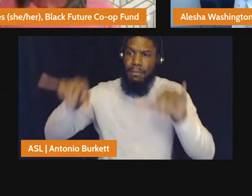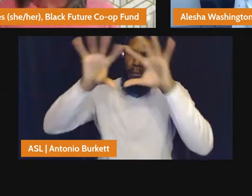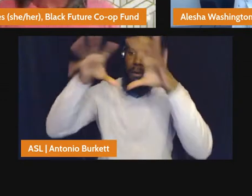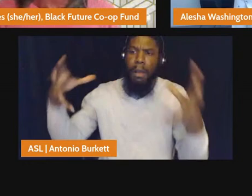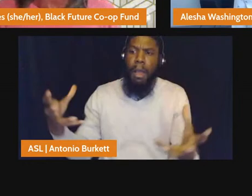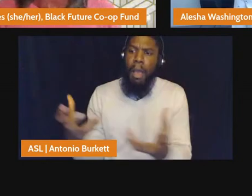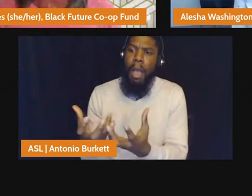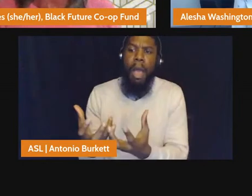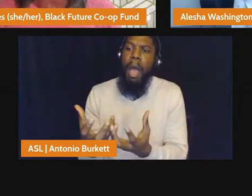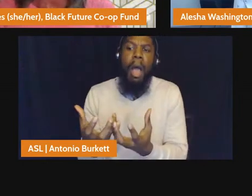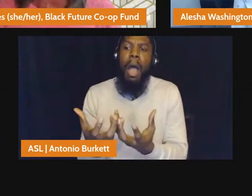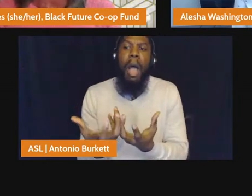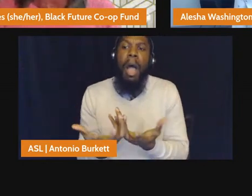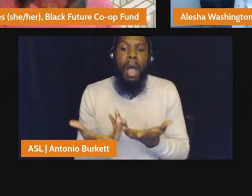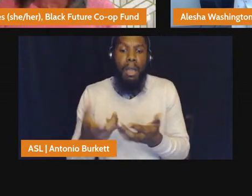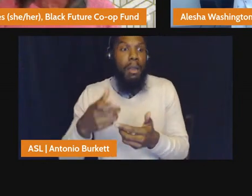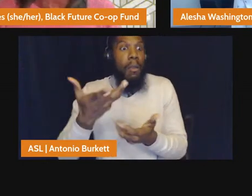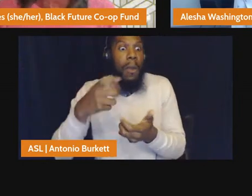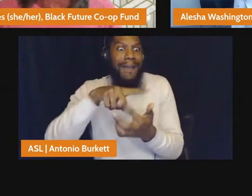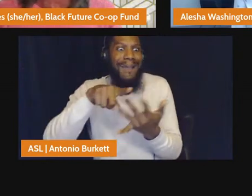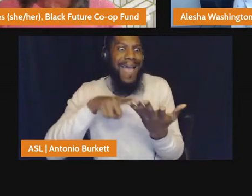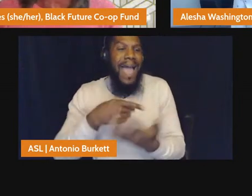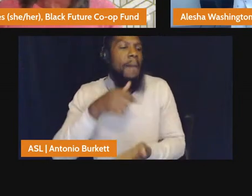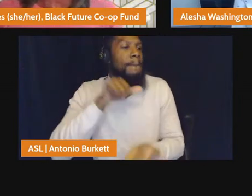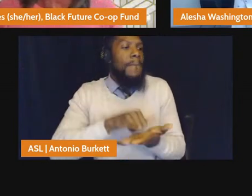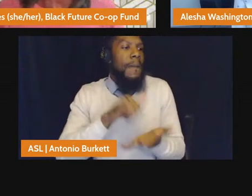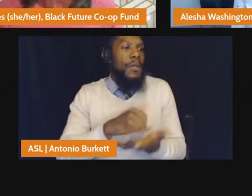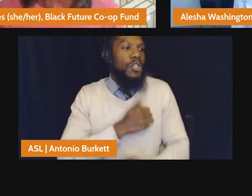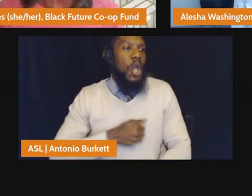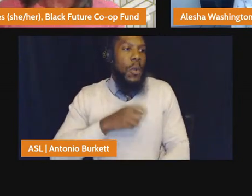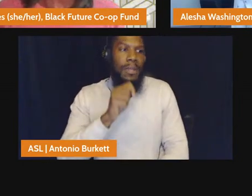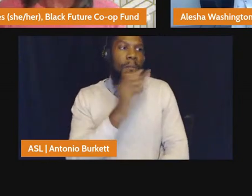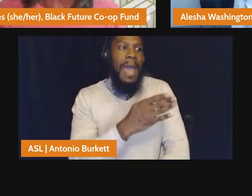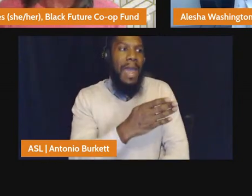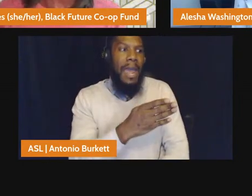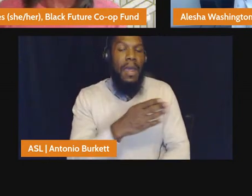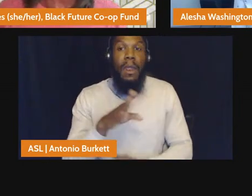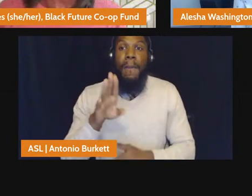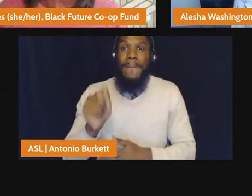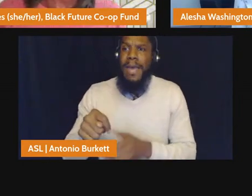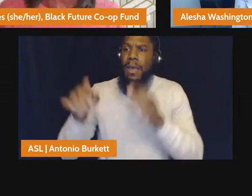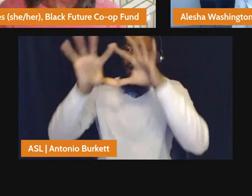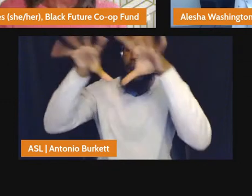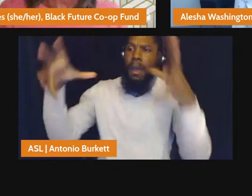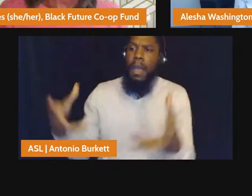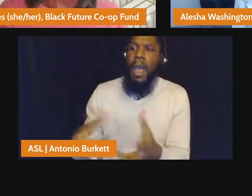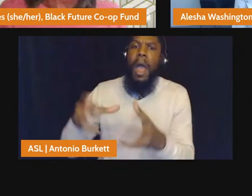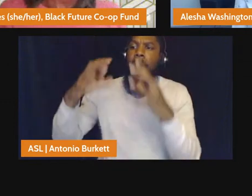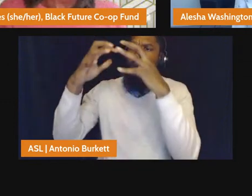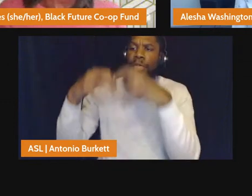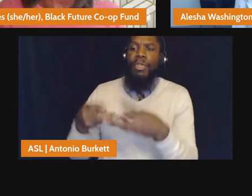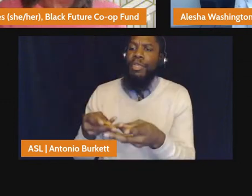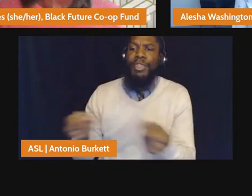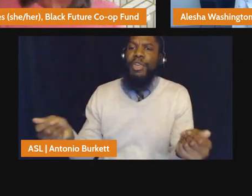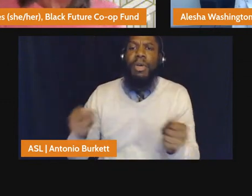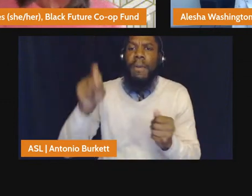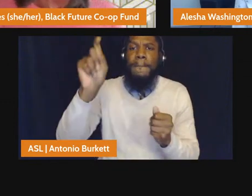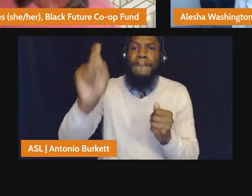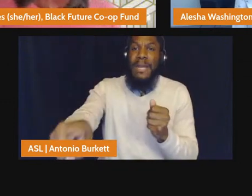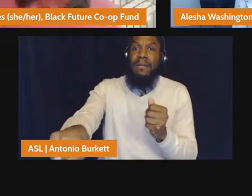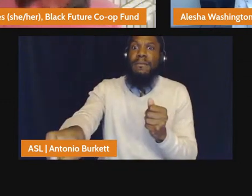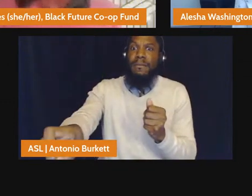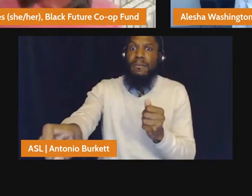you gotta have to change the system because the systems themselves are what is preventing that from happening. And recognizing that is